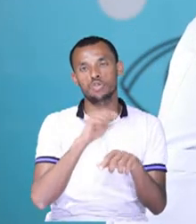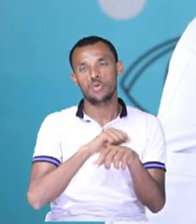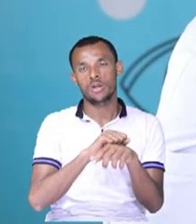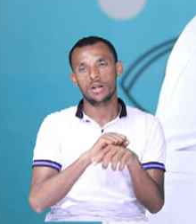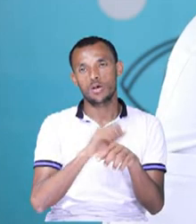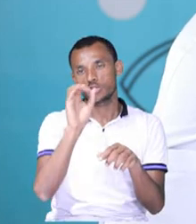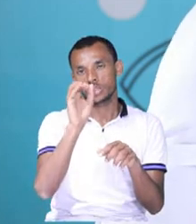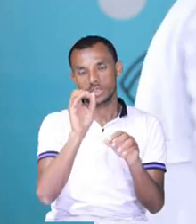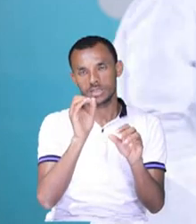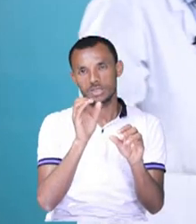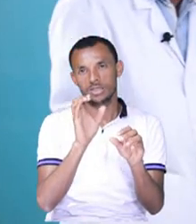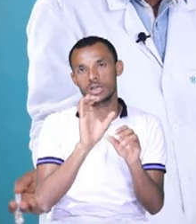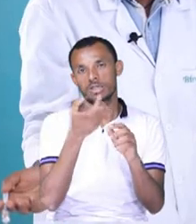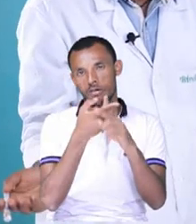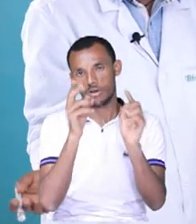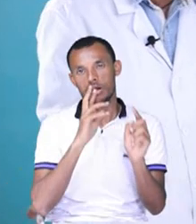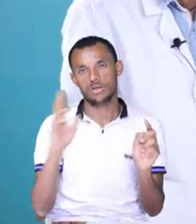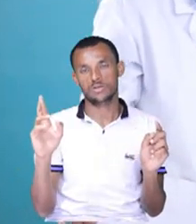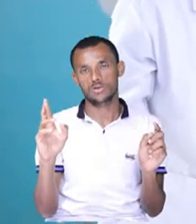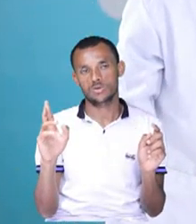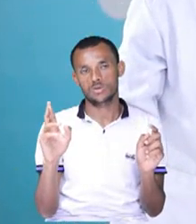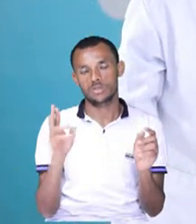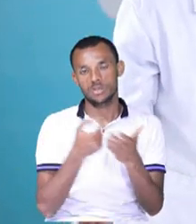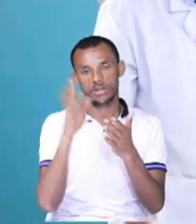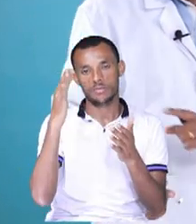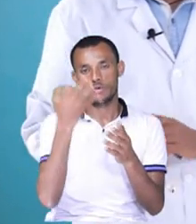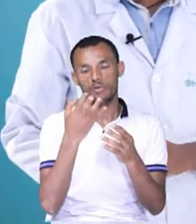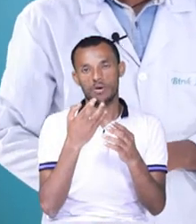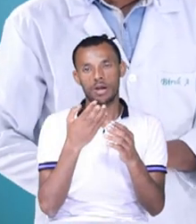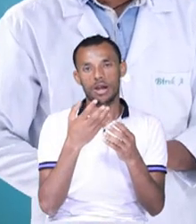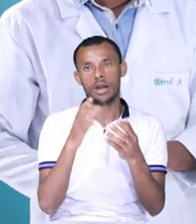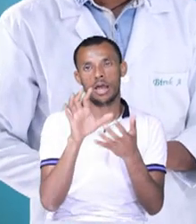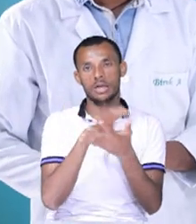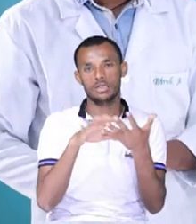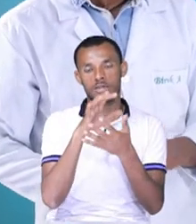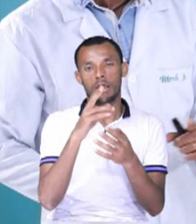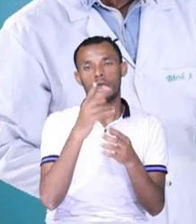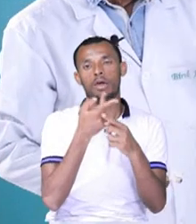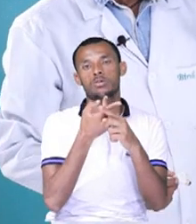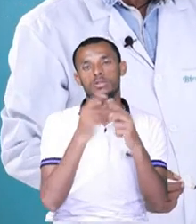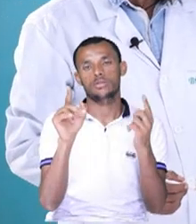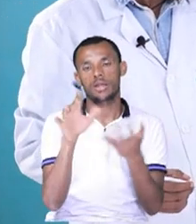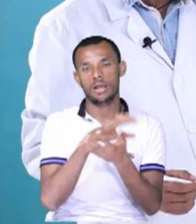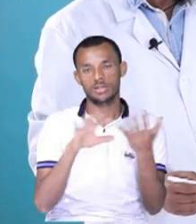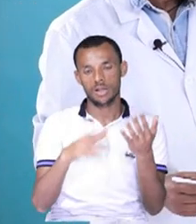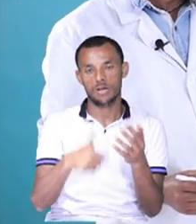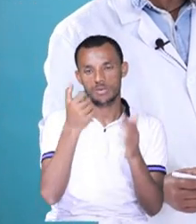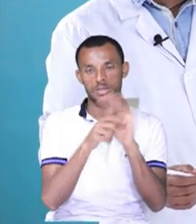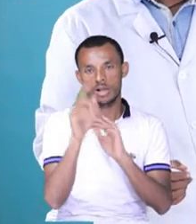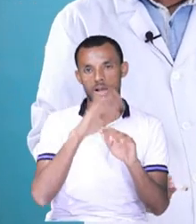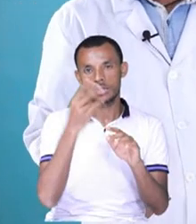is gas. The same phase? No, different phase. These types of reaction is heterogeneous reaction. Another